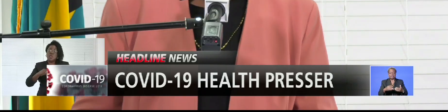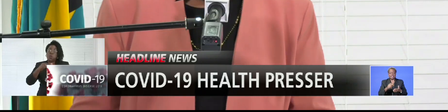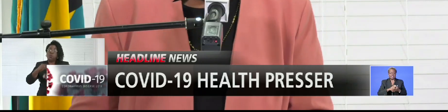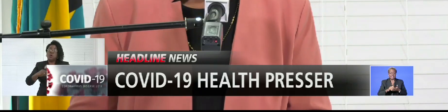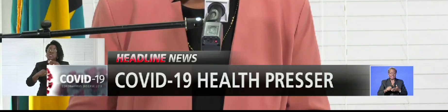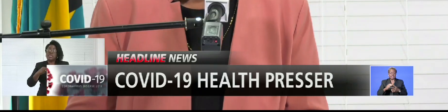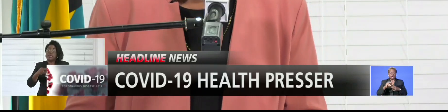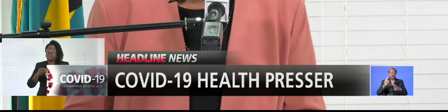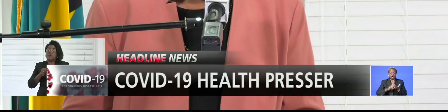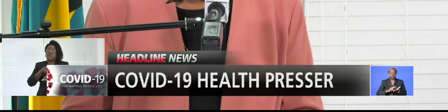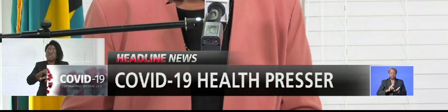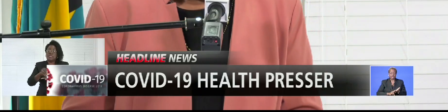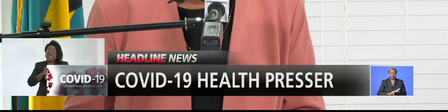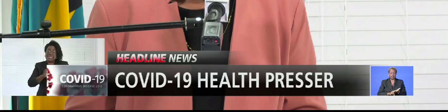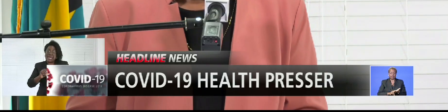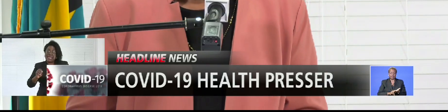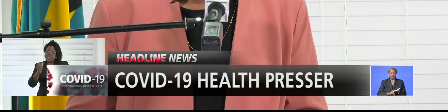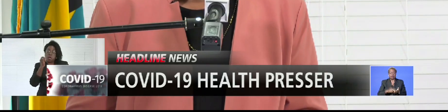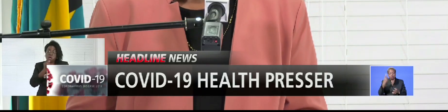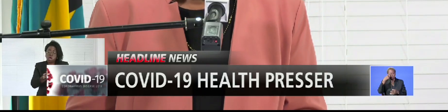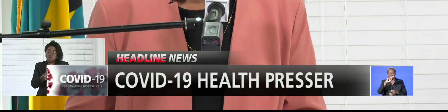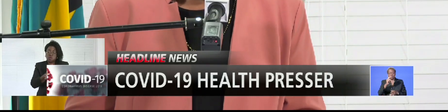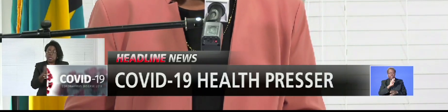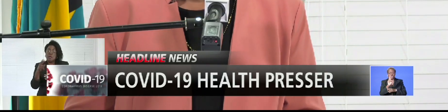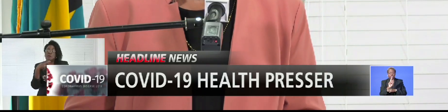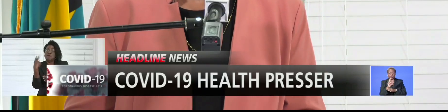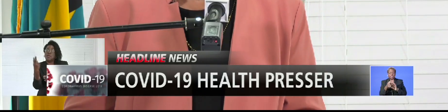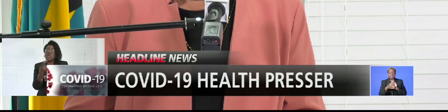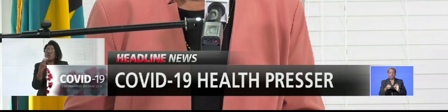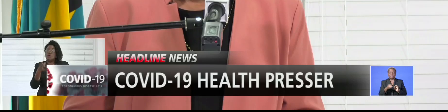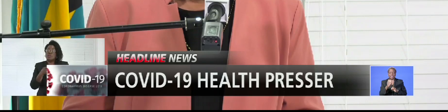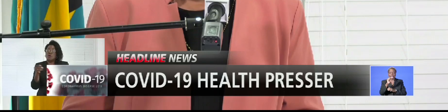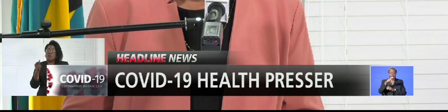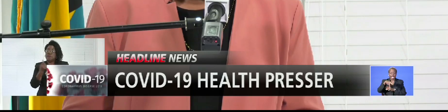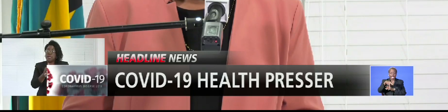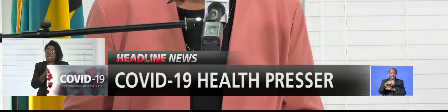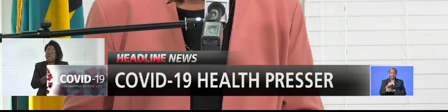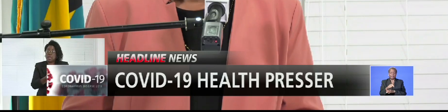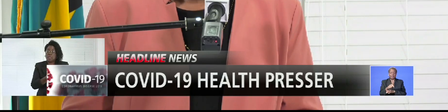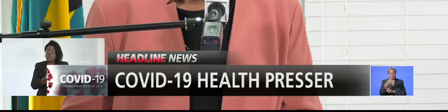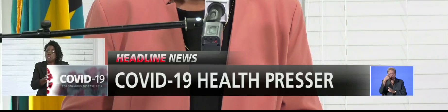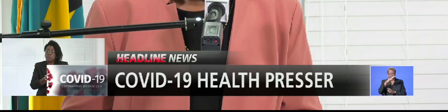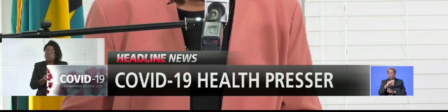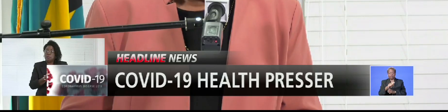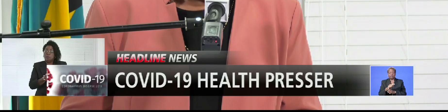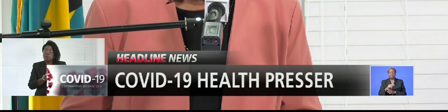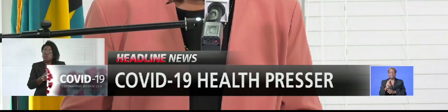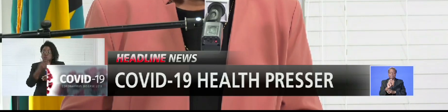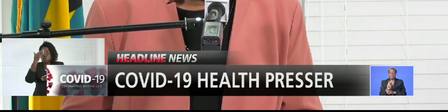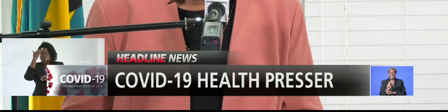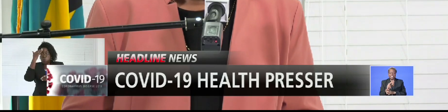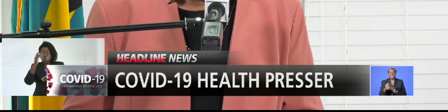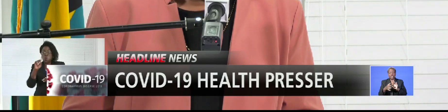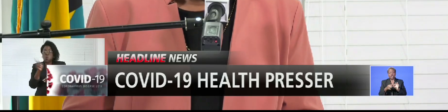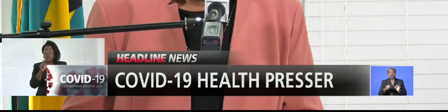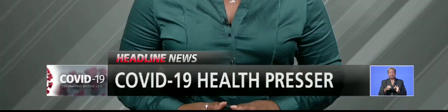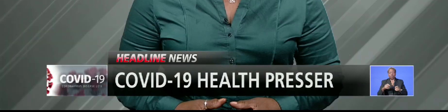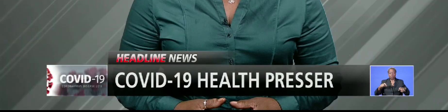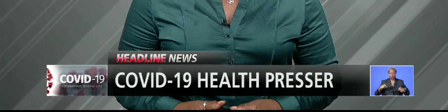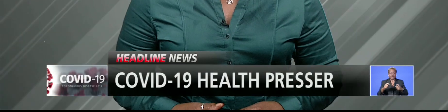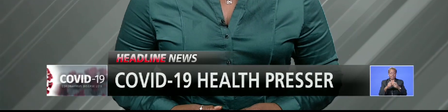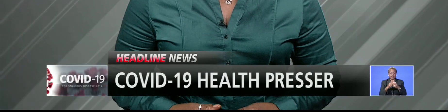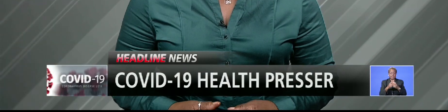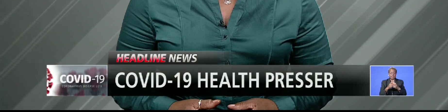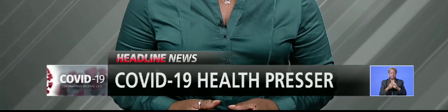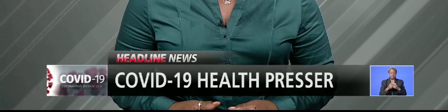a contract for the use of an app for verification of quarantine.